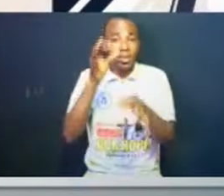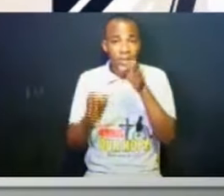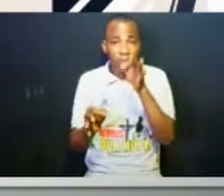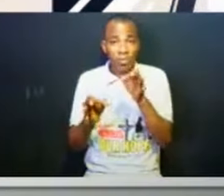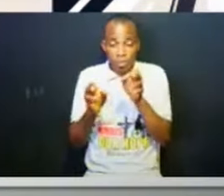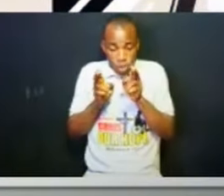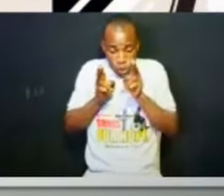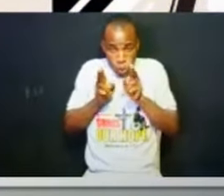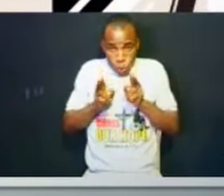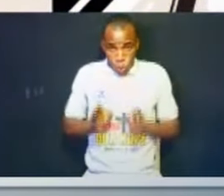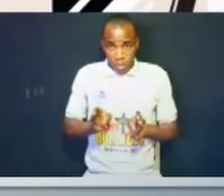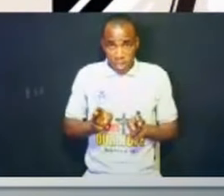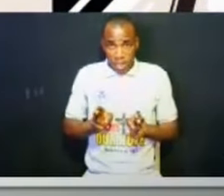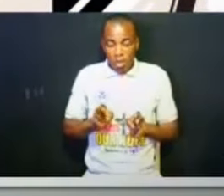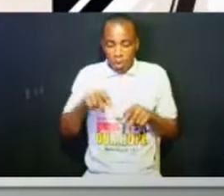aside his action.